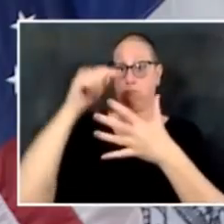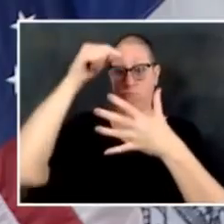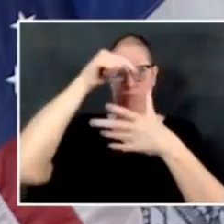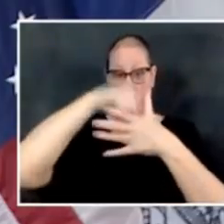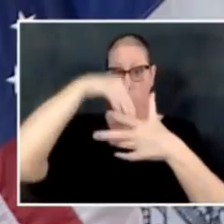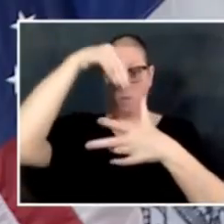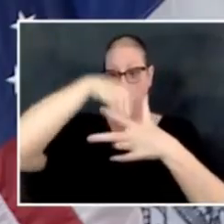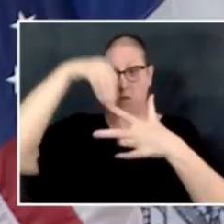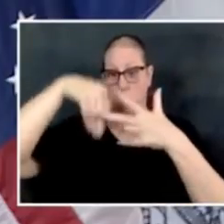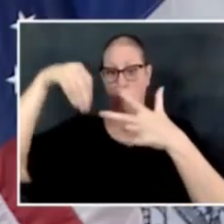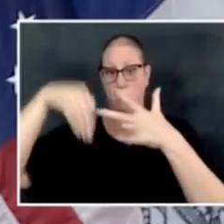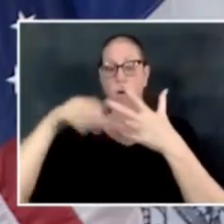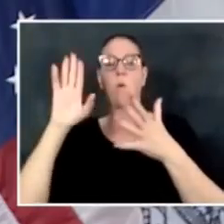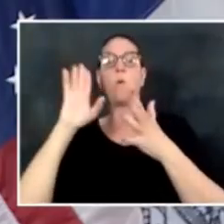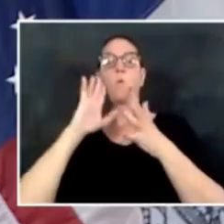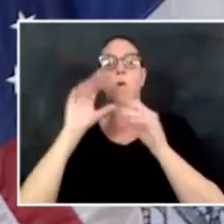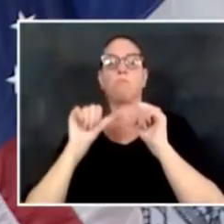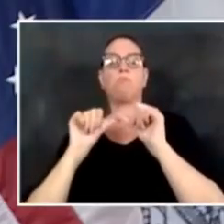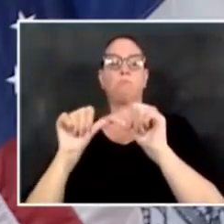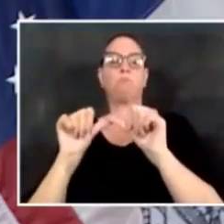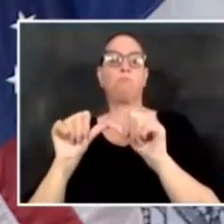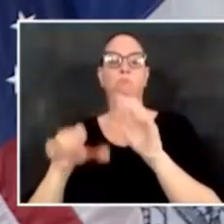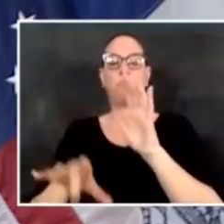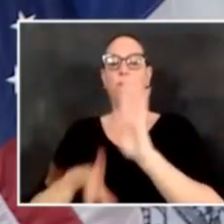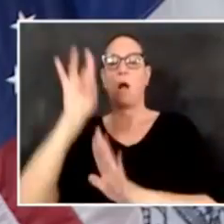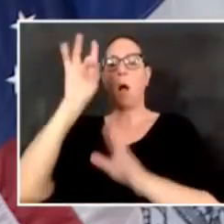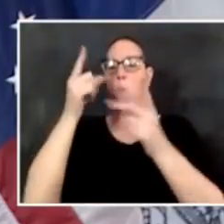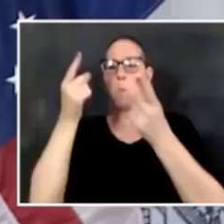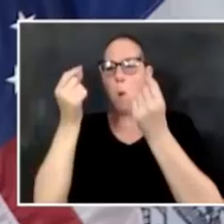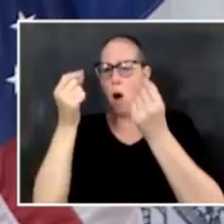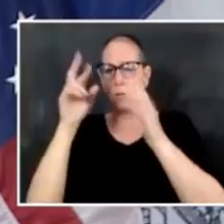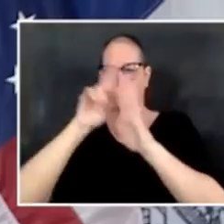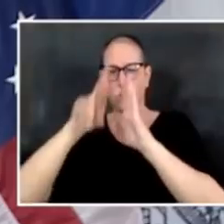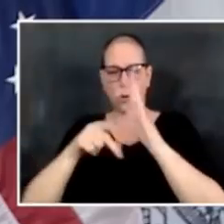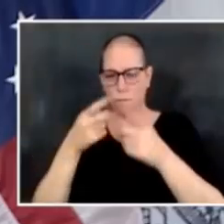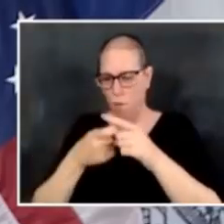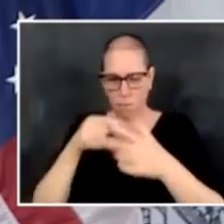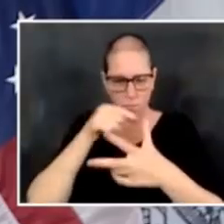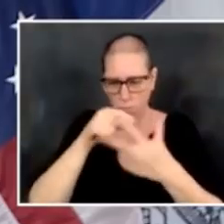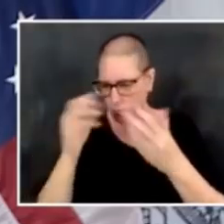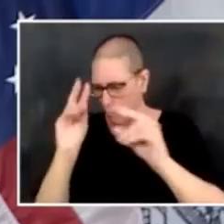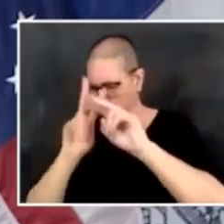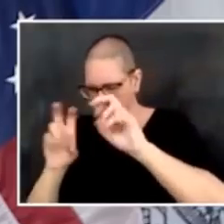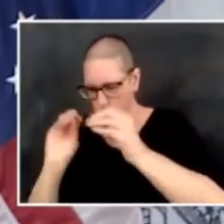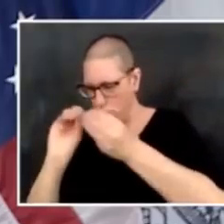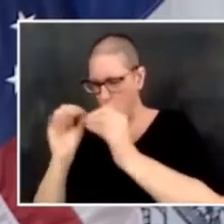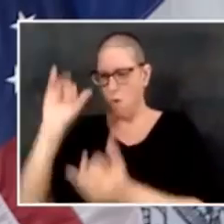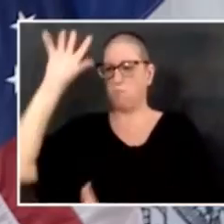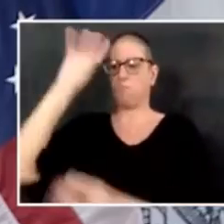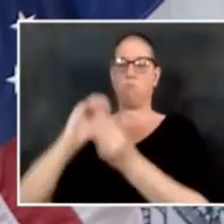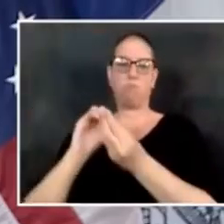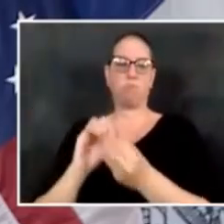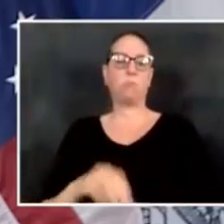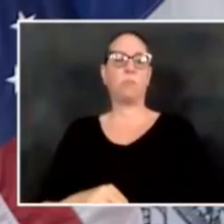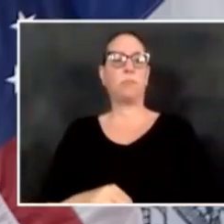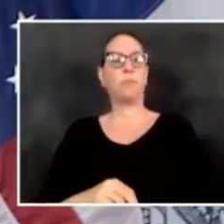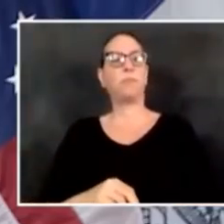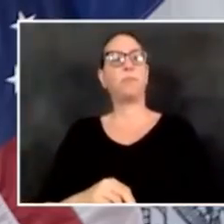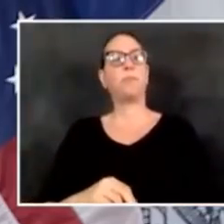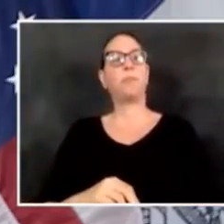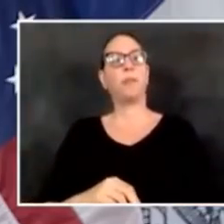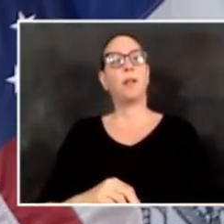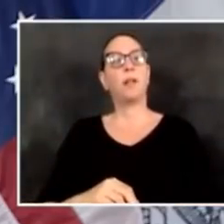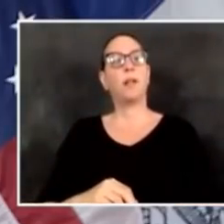you. Next, we have Marcia from CBS. Good morning, Mr. Mayor. I have two questions. The first one has to